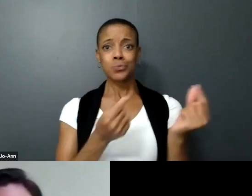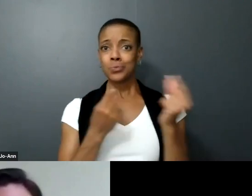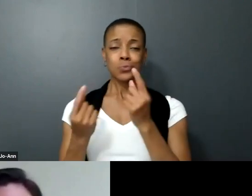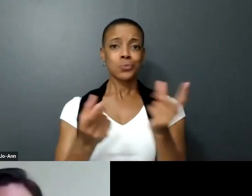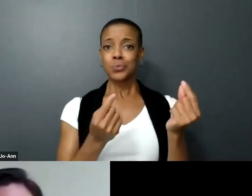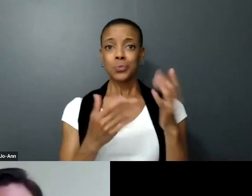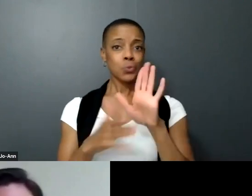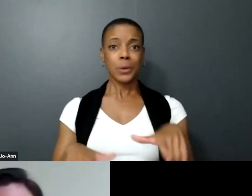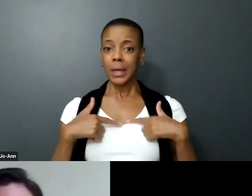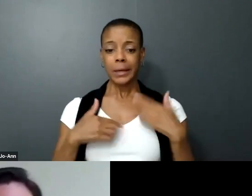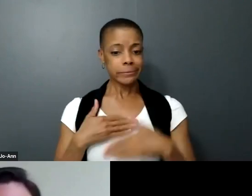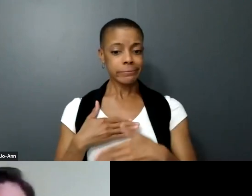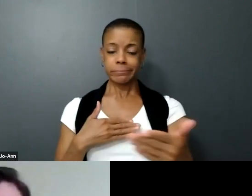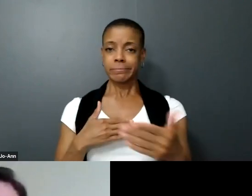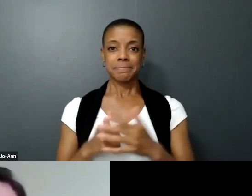achieve.